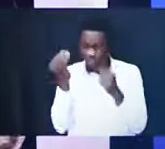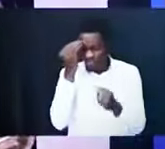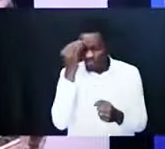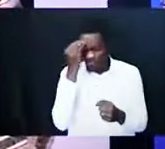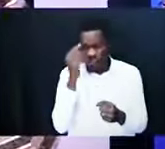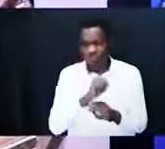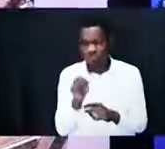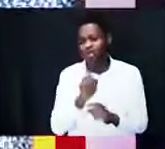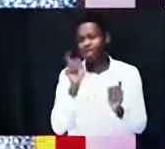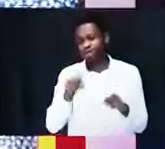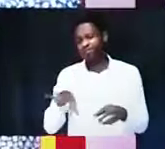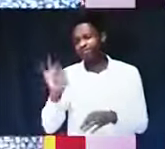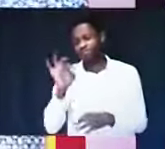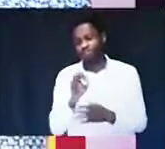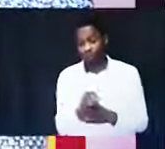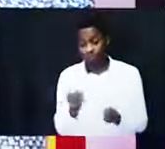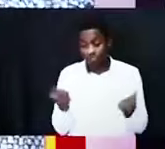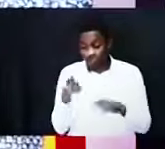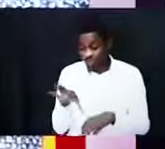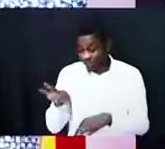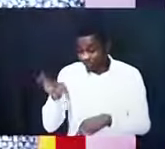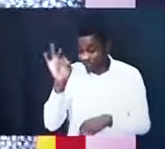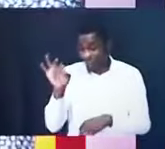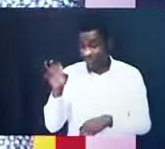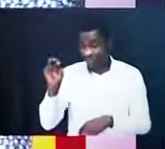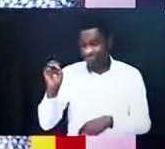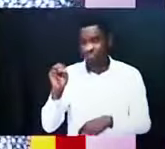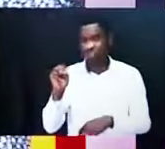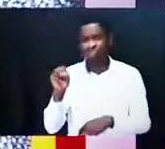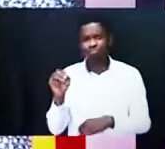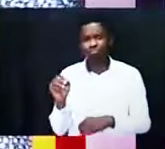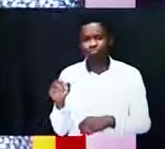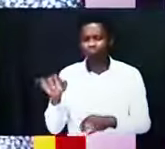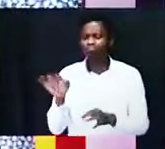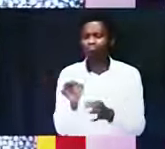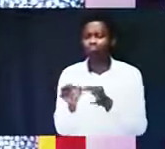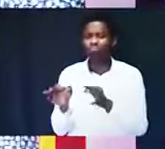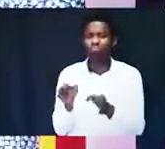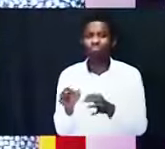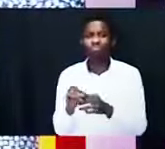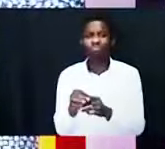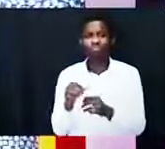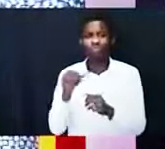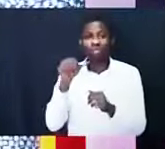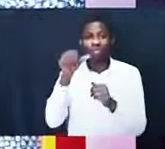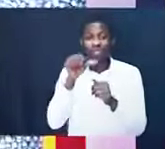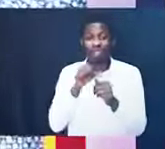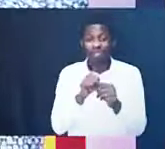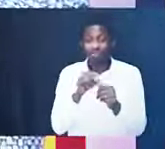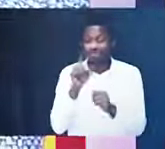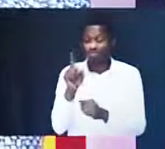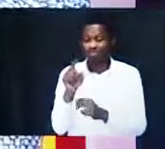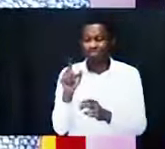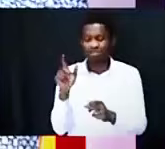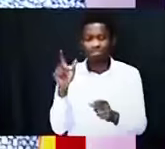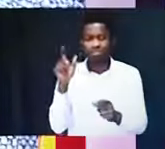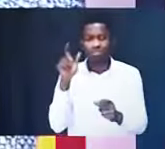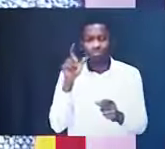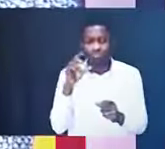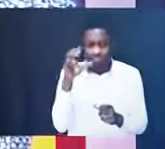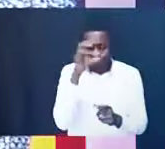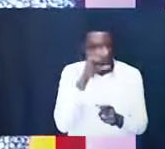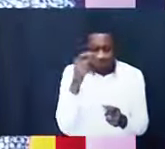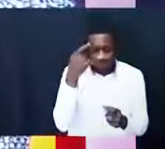they could find him. And when they found him, they explained, everyone is looking for